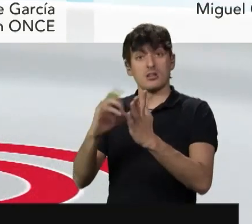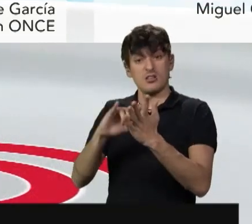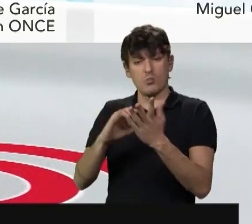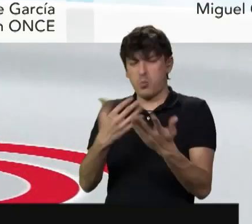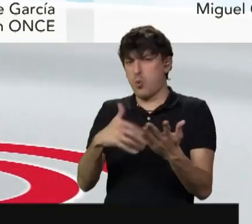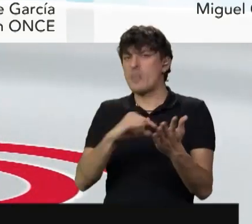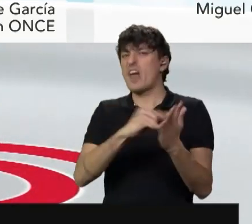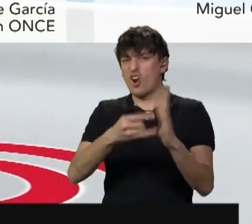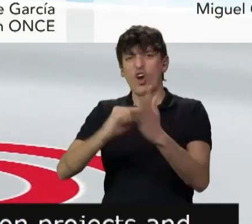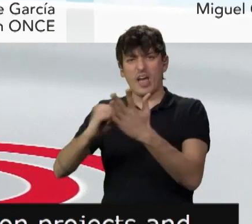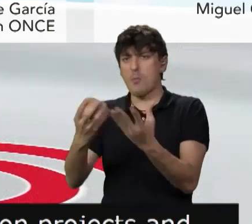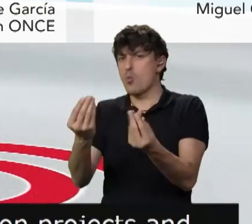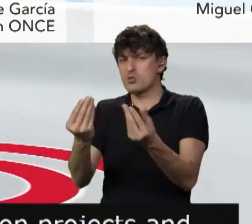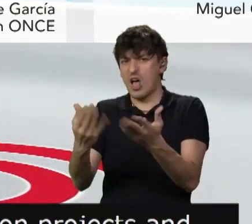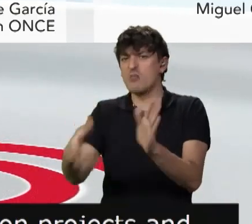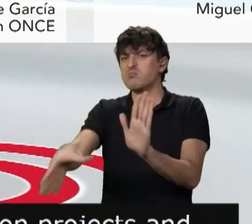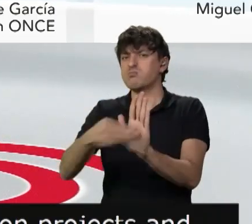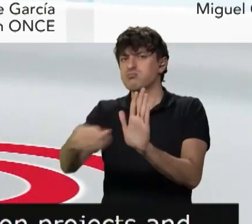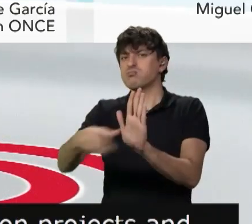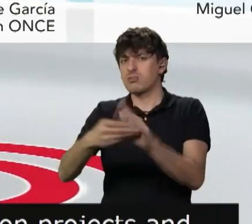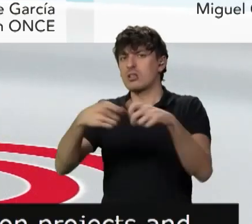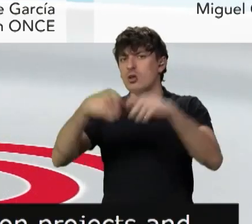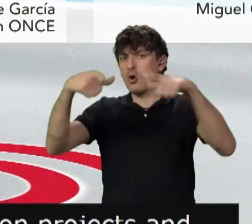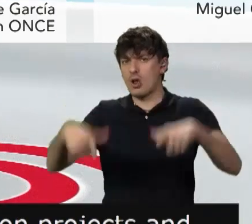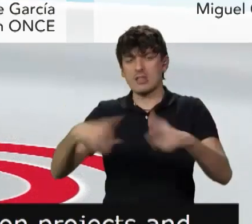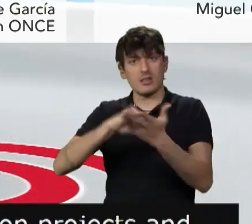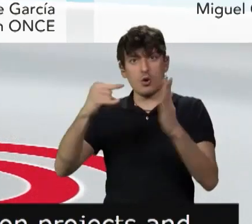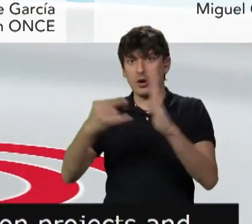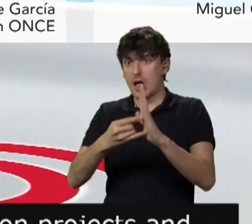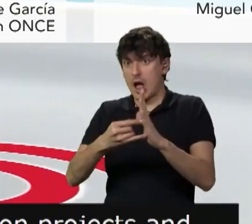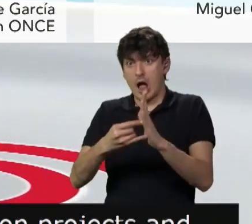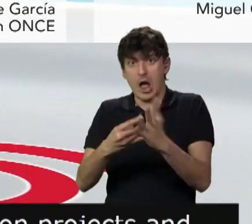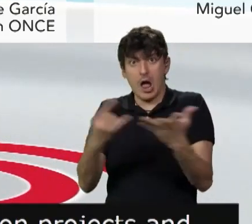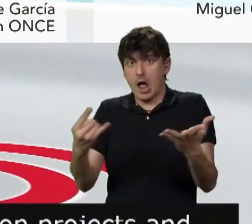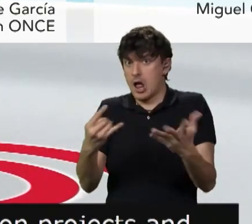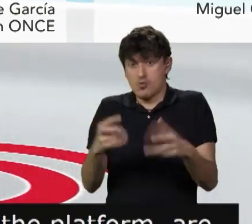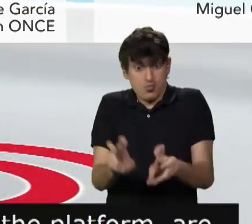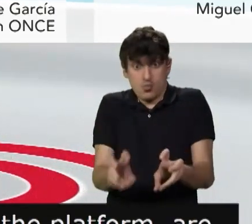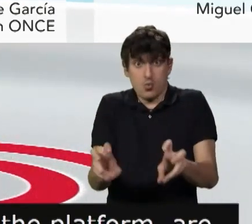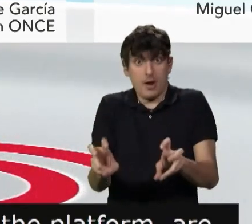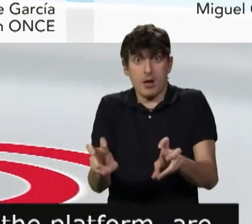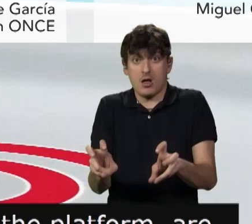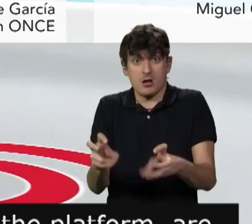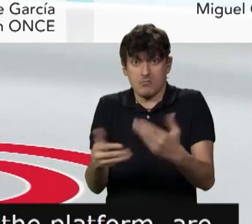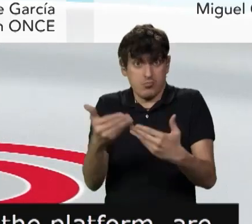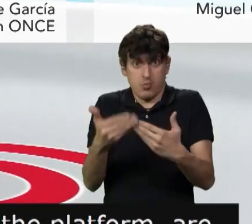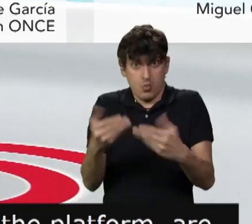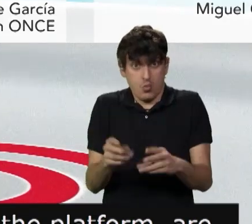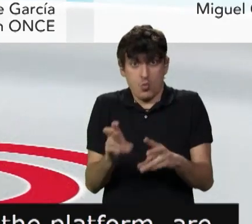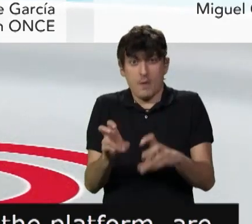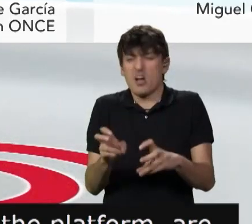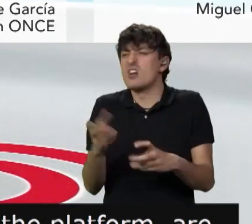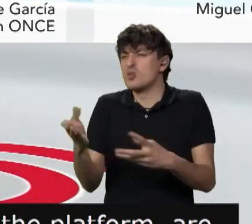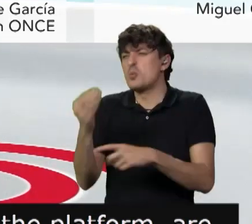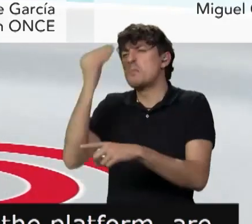we're including in the platform are innovative technologies, cutting-edge technology. Right now, in your opinion,